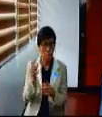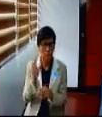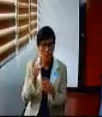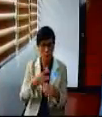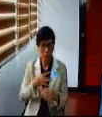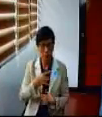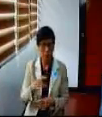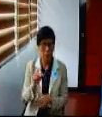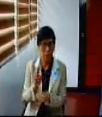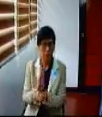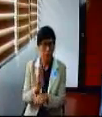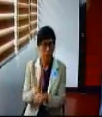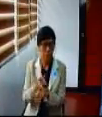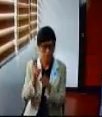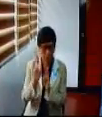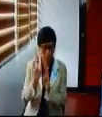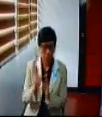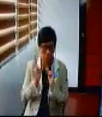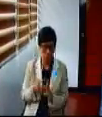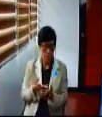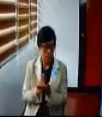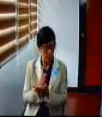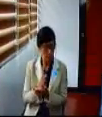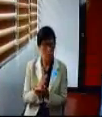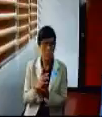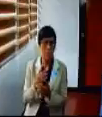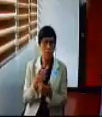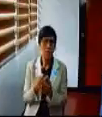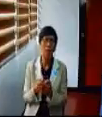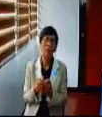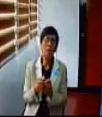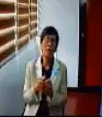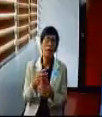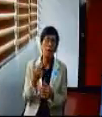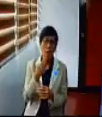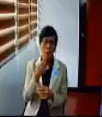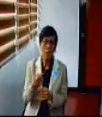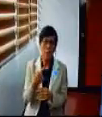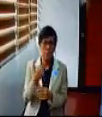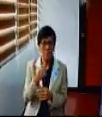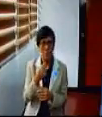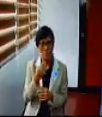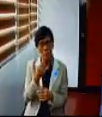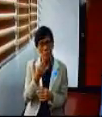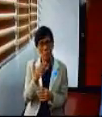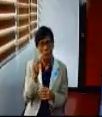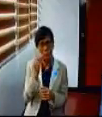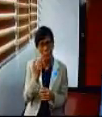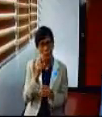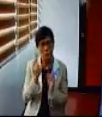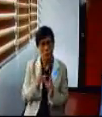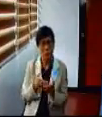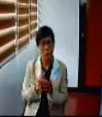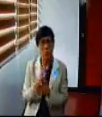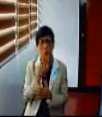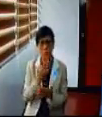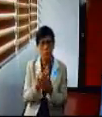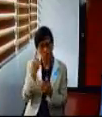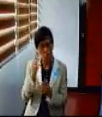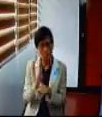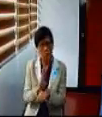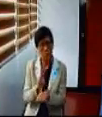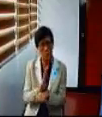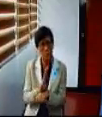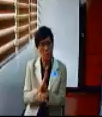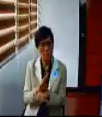to respect human rights. Well, I have heard it said often that human rights is good for business. And I have